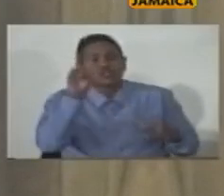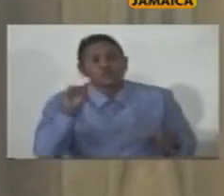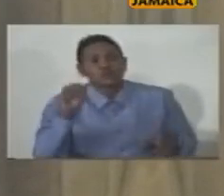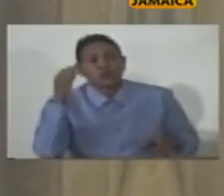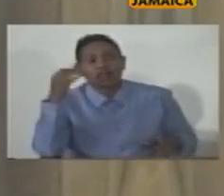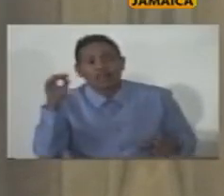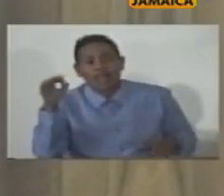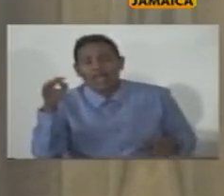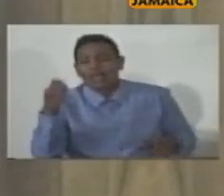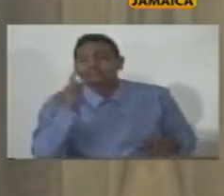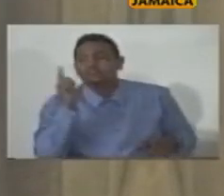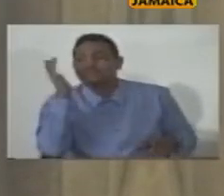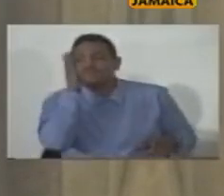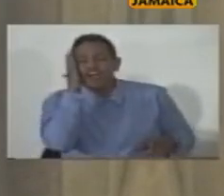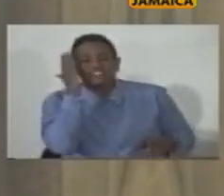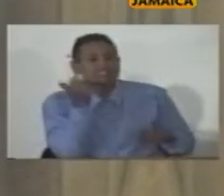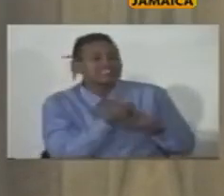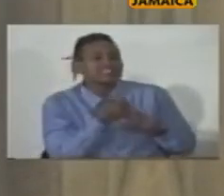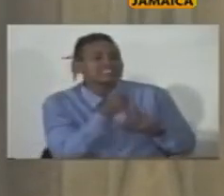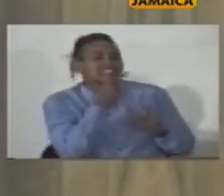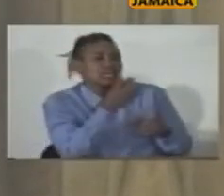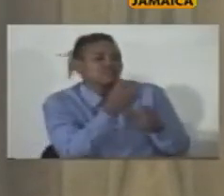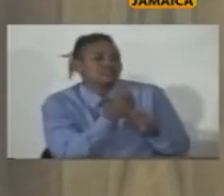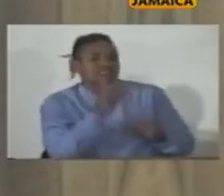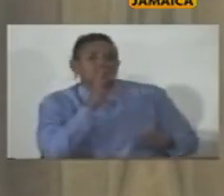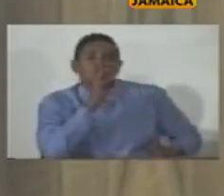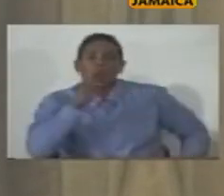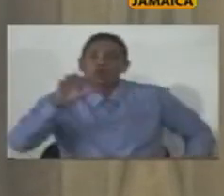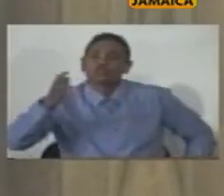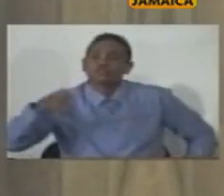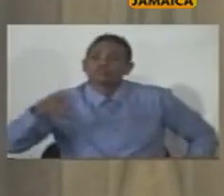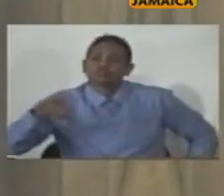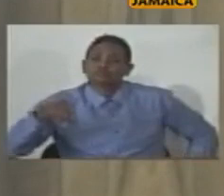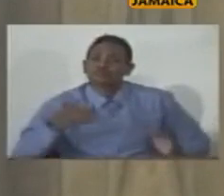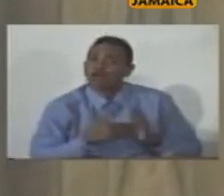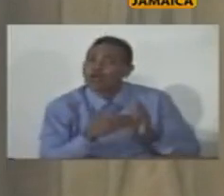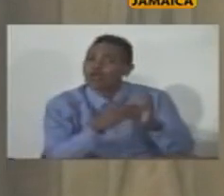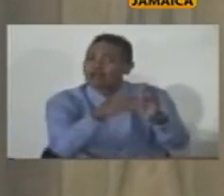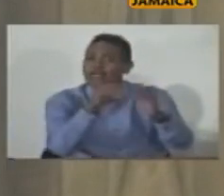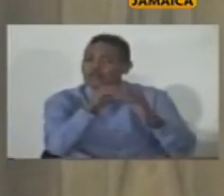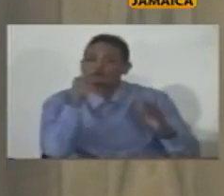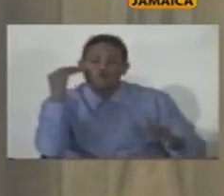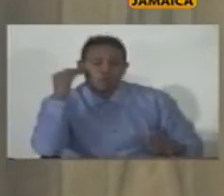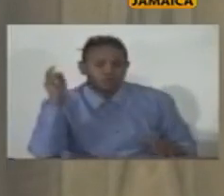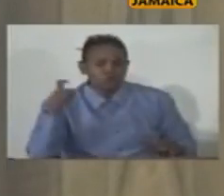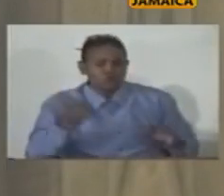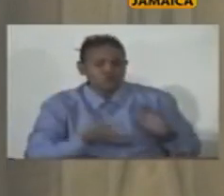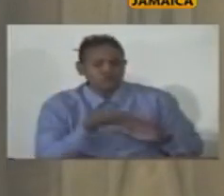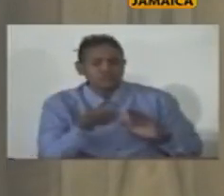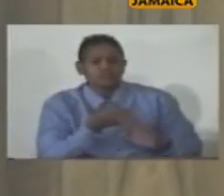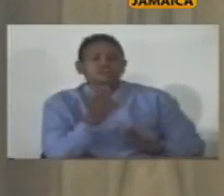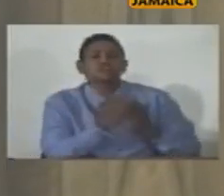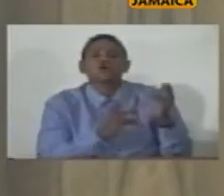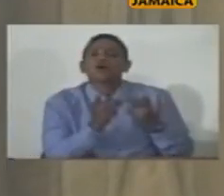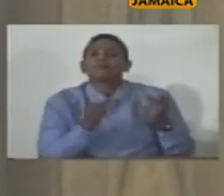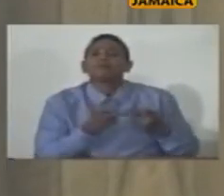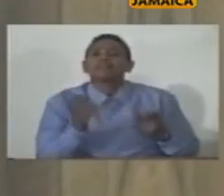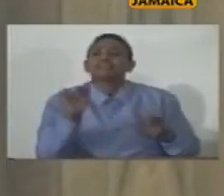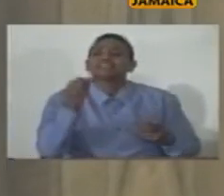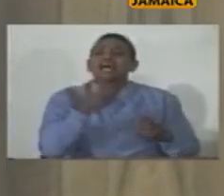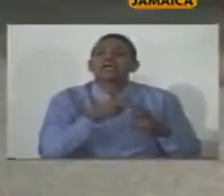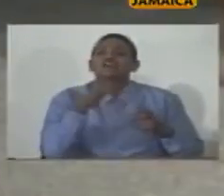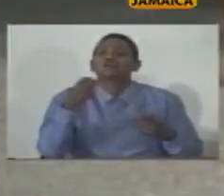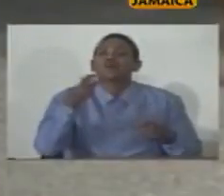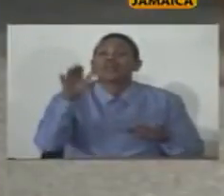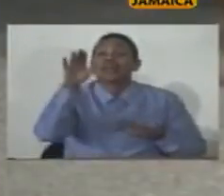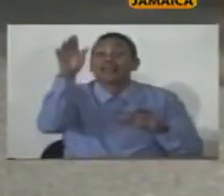2019, residents are not receiving regular water supply in their homes. Some places like Stony Hill have not